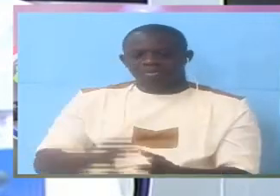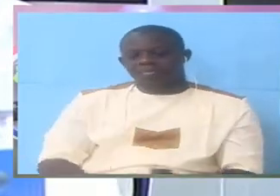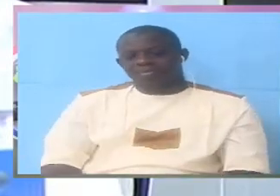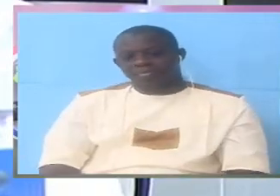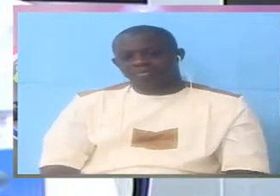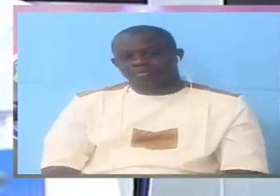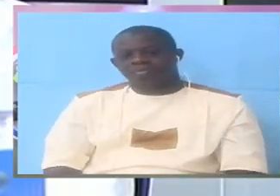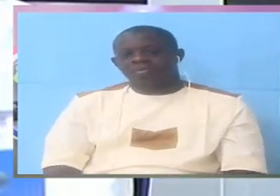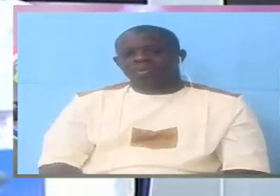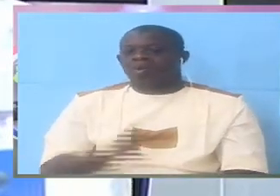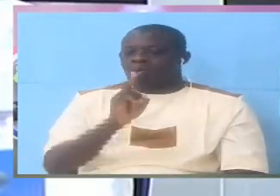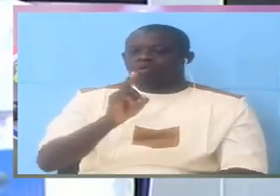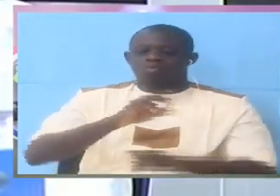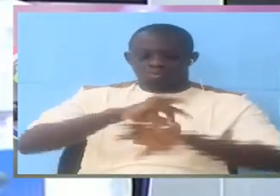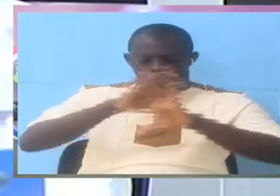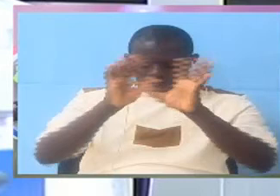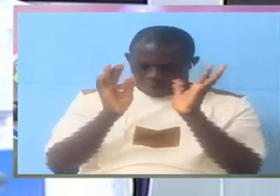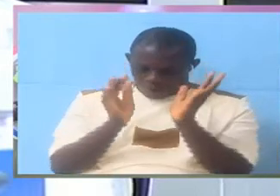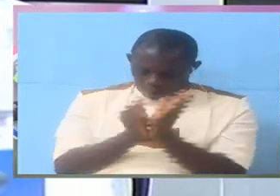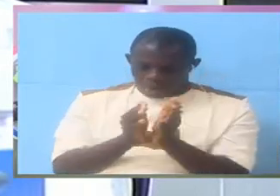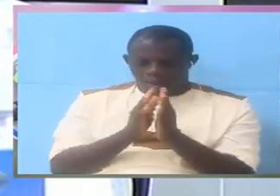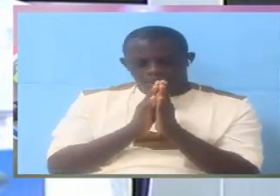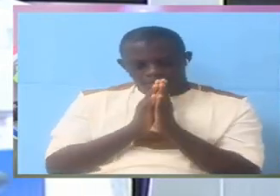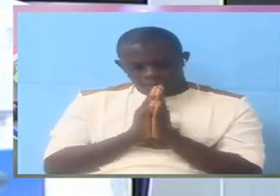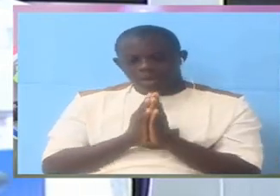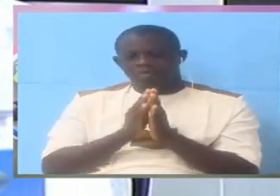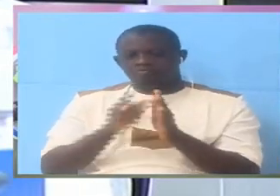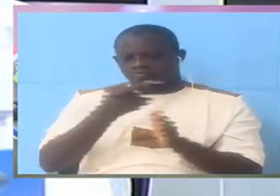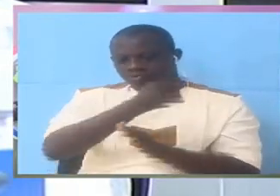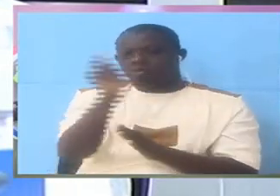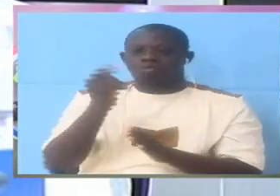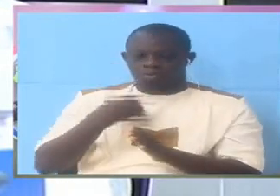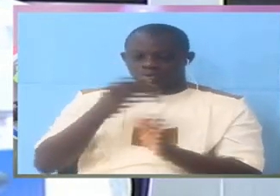But we are all out praying for you people to succeed.